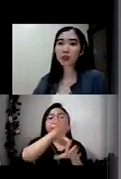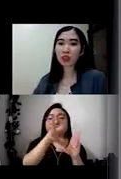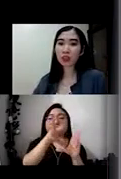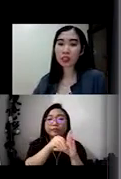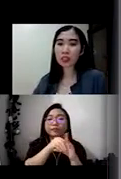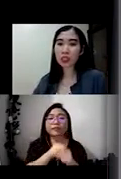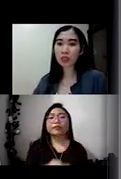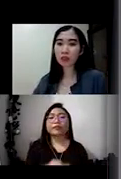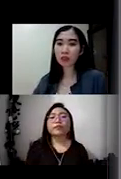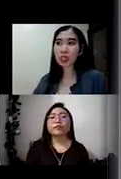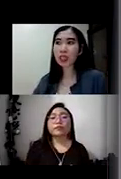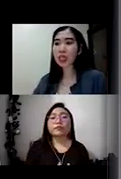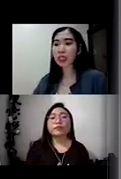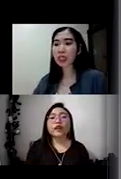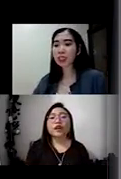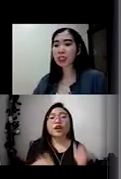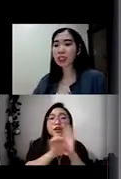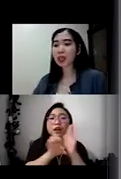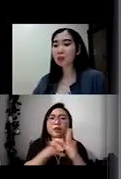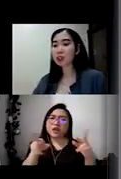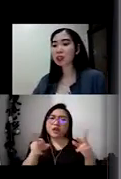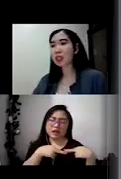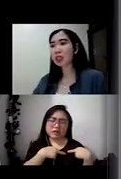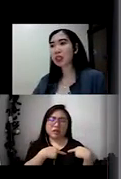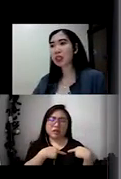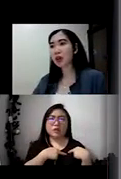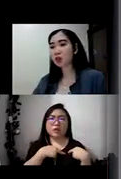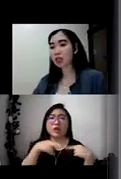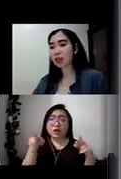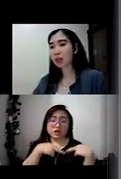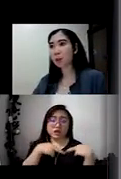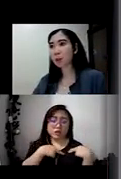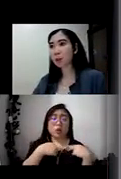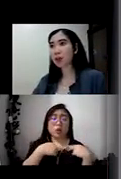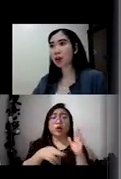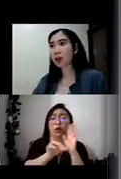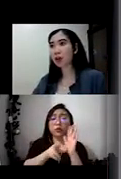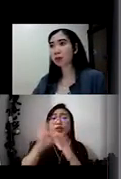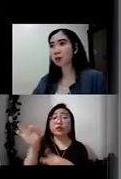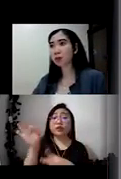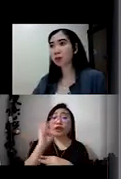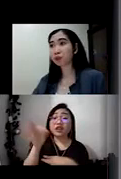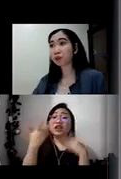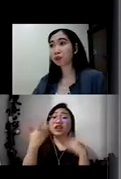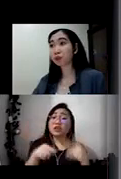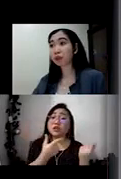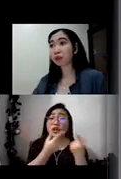mo yung request ng Friday, tapos naginawa mo siya ng